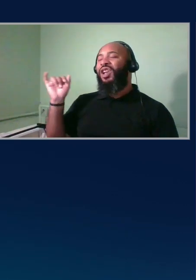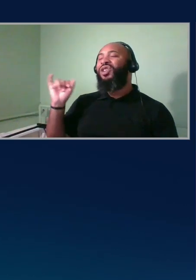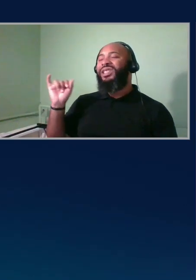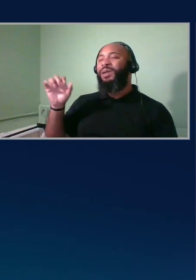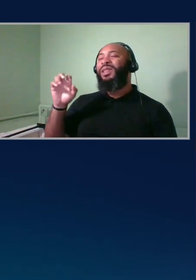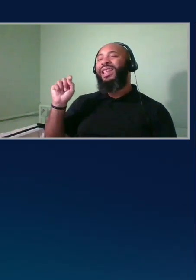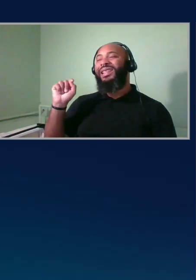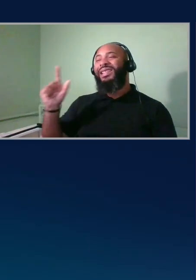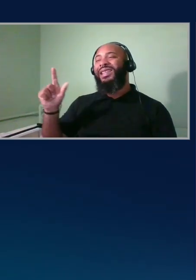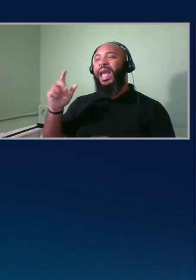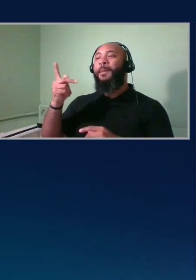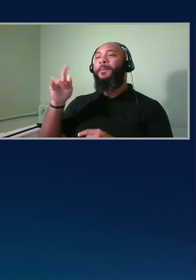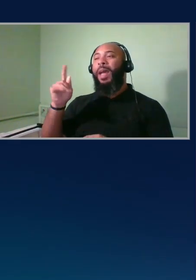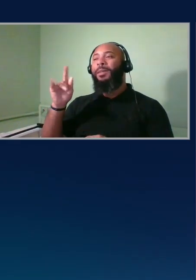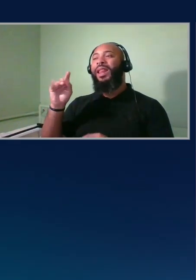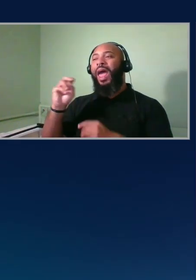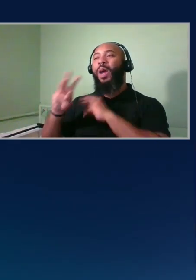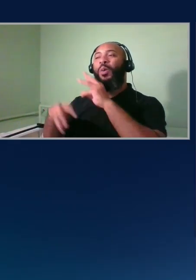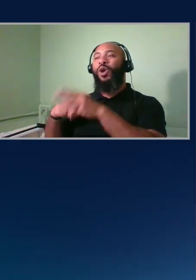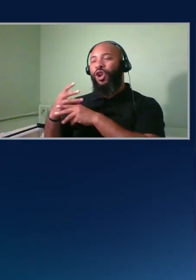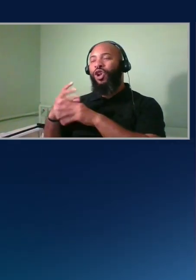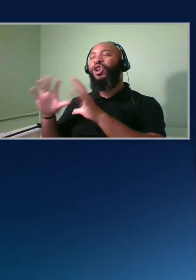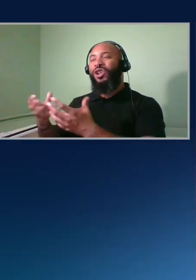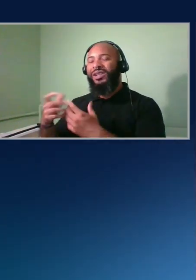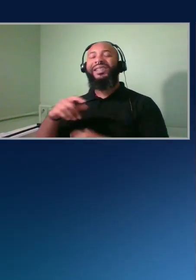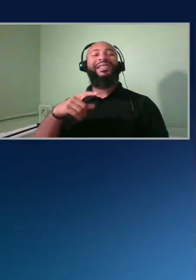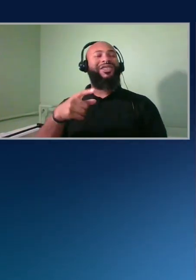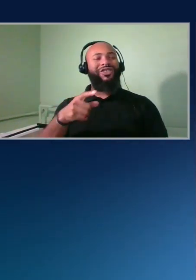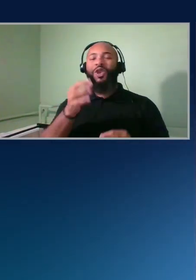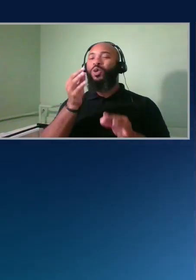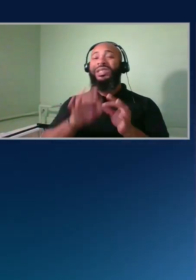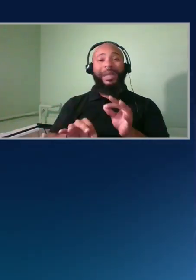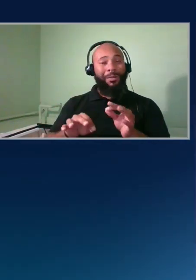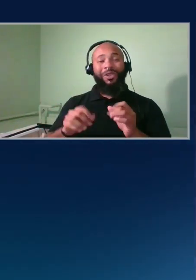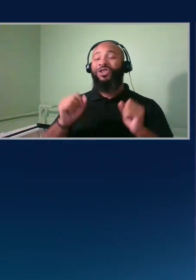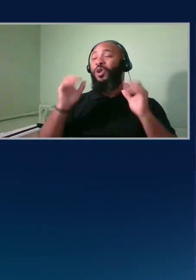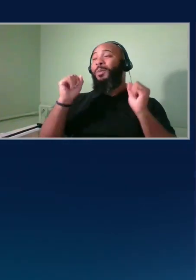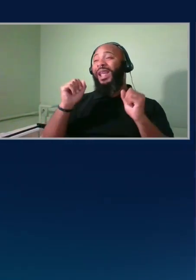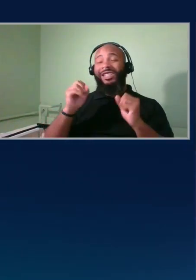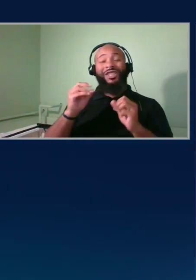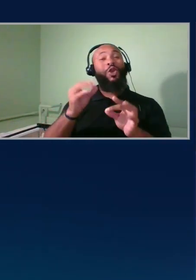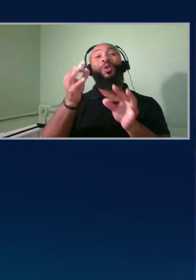world. Exactly. Cool. So simple, so amazing, so simply amazing.